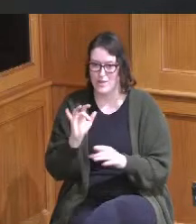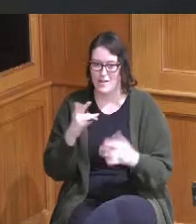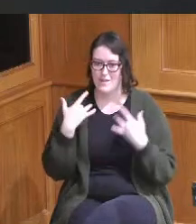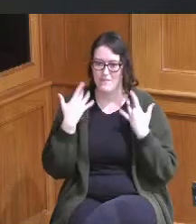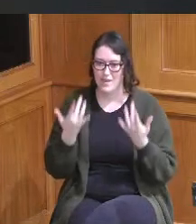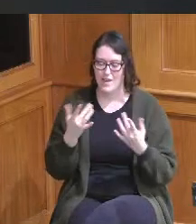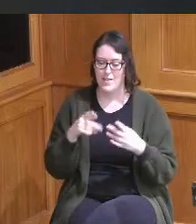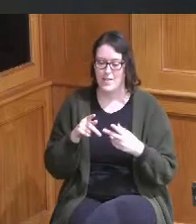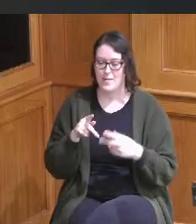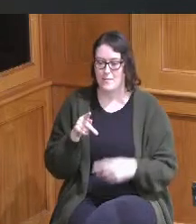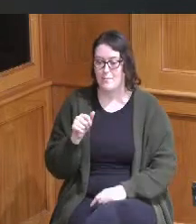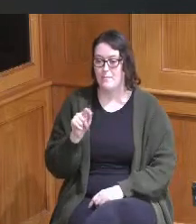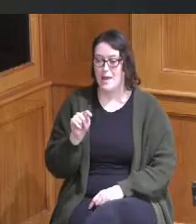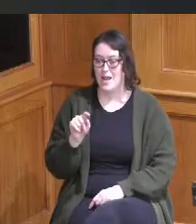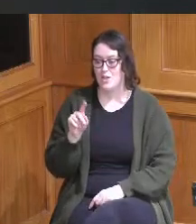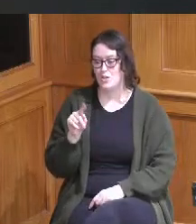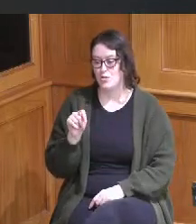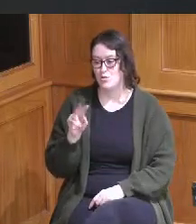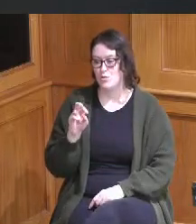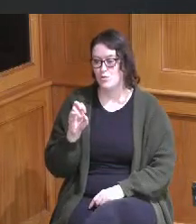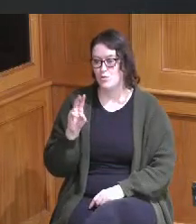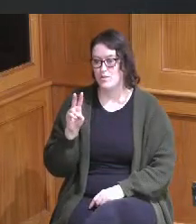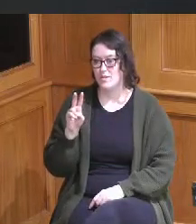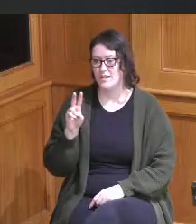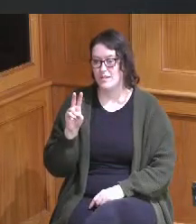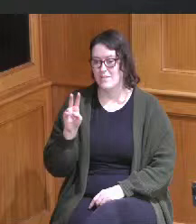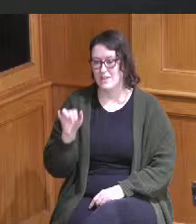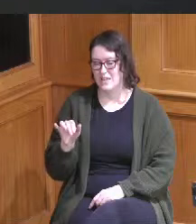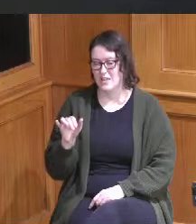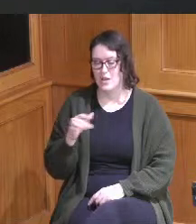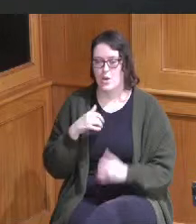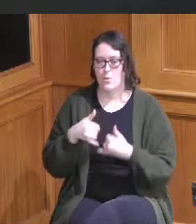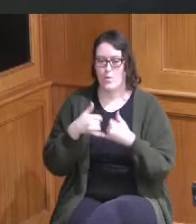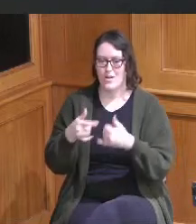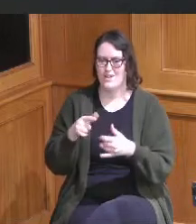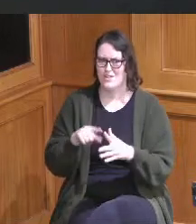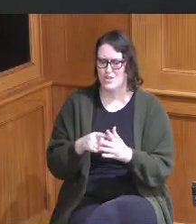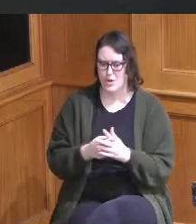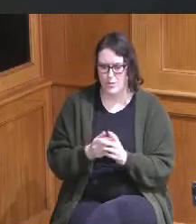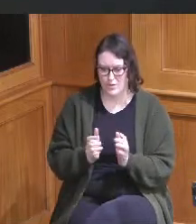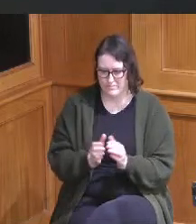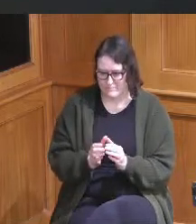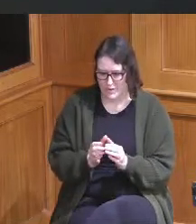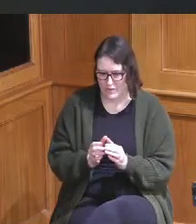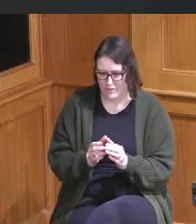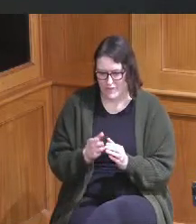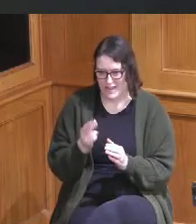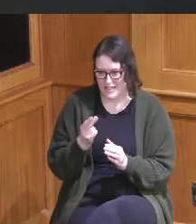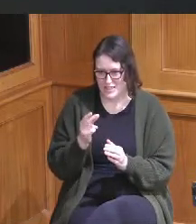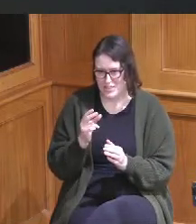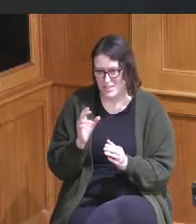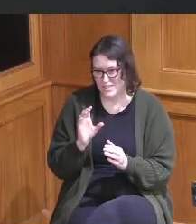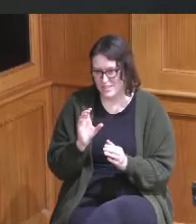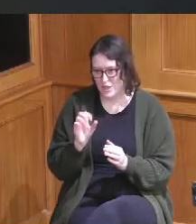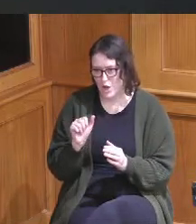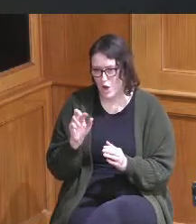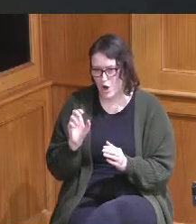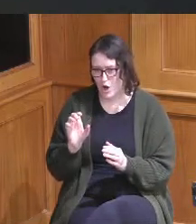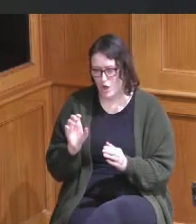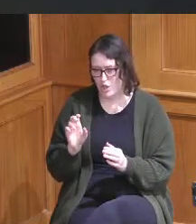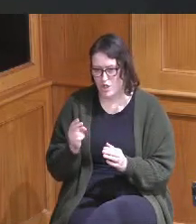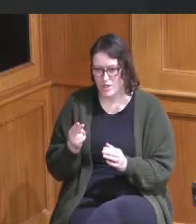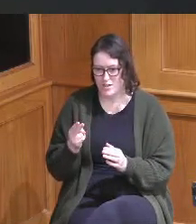Pat Tribby Award, and Pat literally started with a couple other people HCRC. And so I thought it was